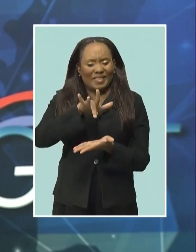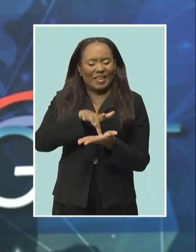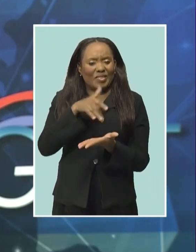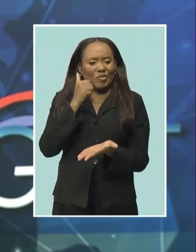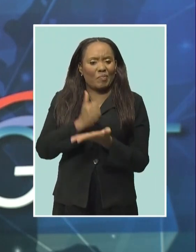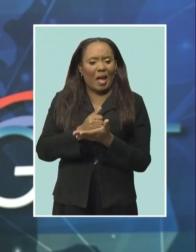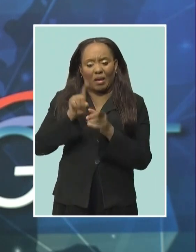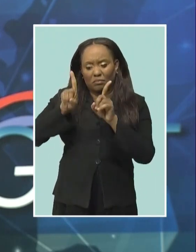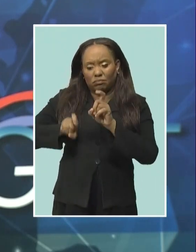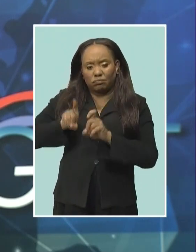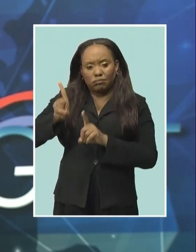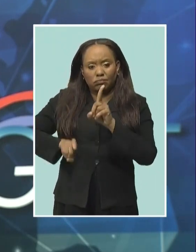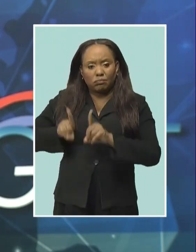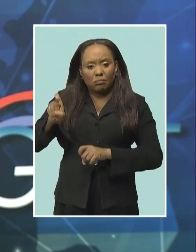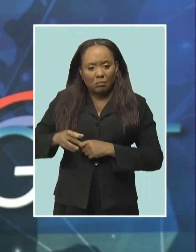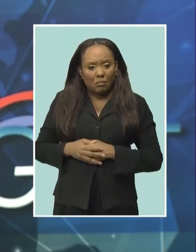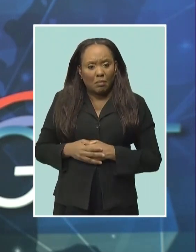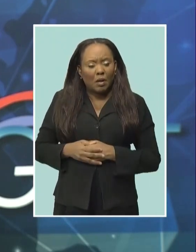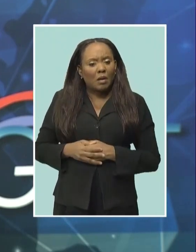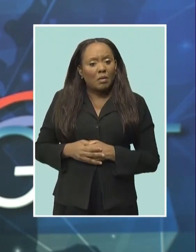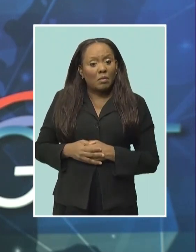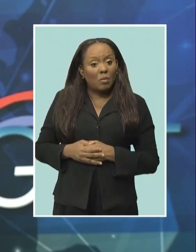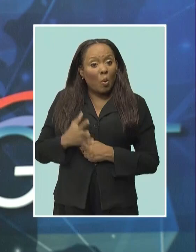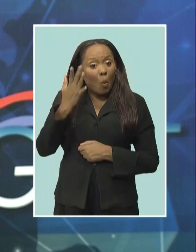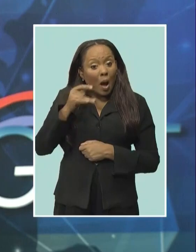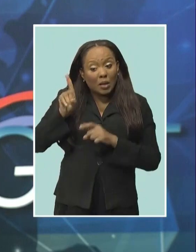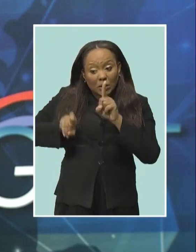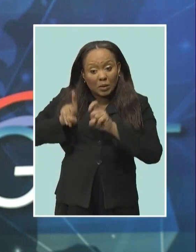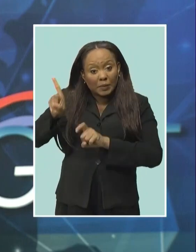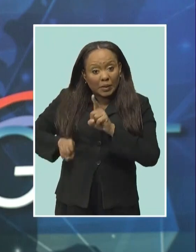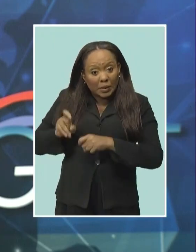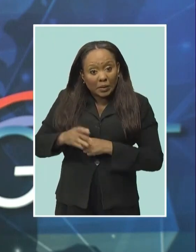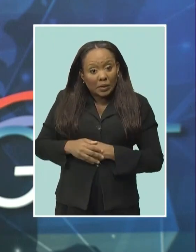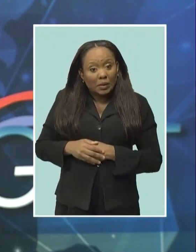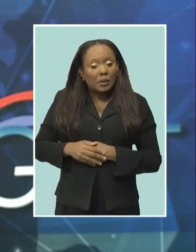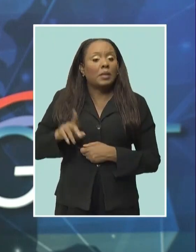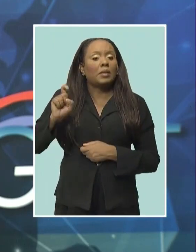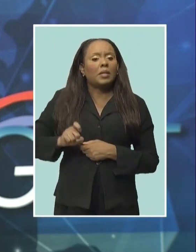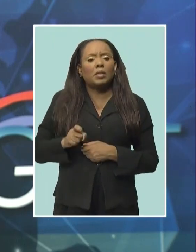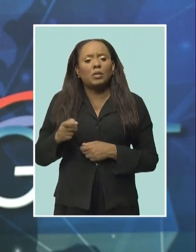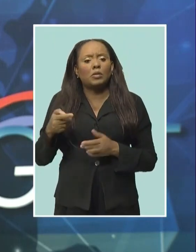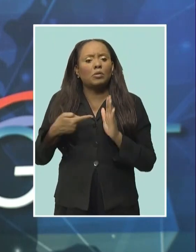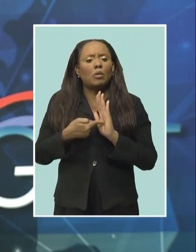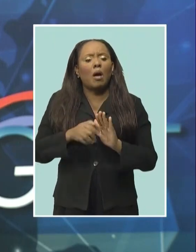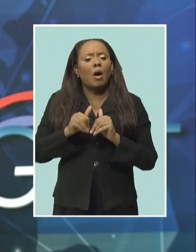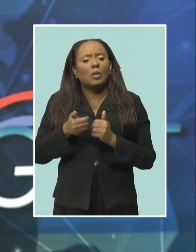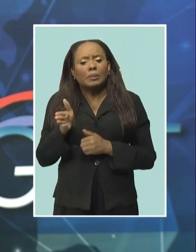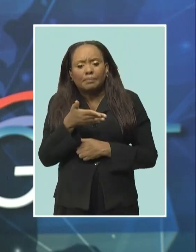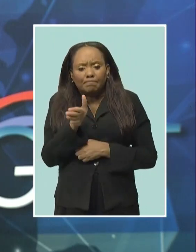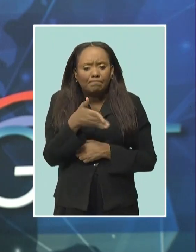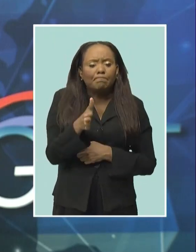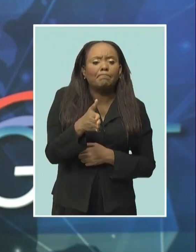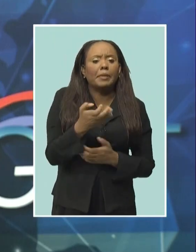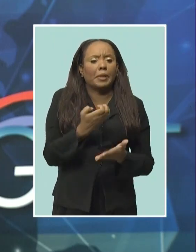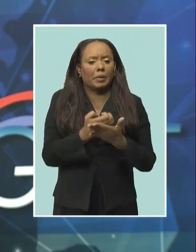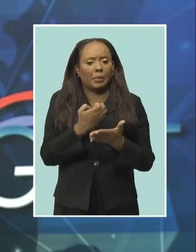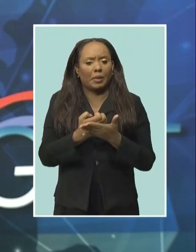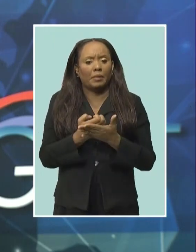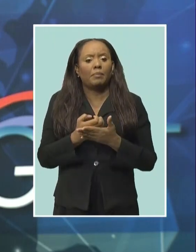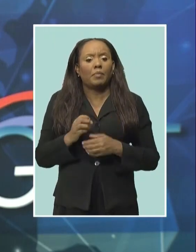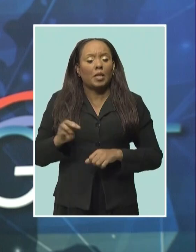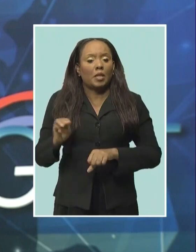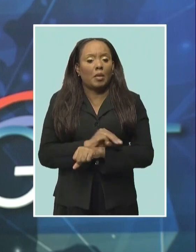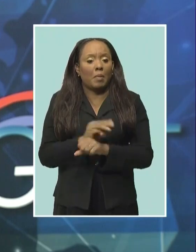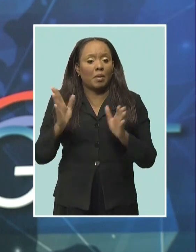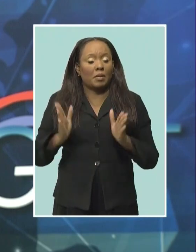of how the findings can help to navigate the economy. Wendy Burt tells us that Minister in the Ministry of Finance, Ryan Strawn, speaking